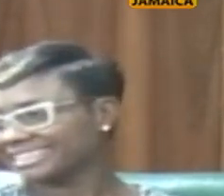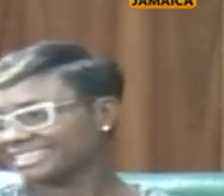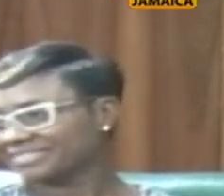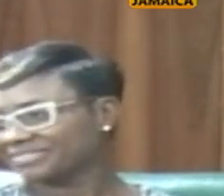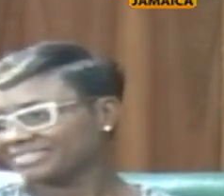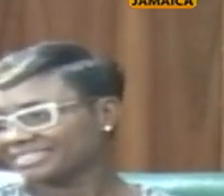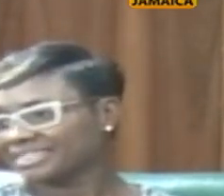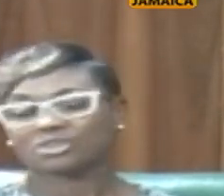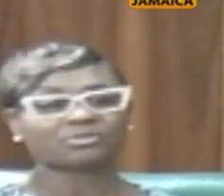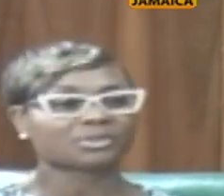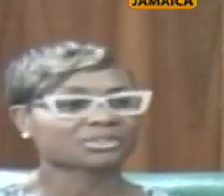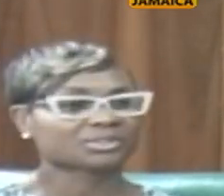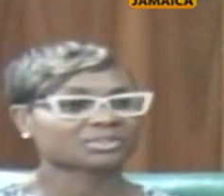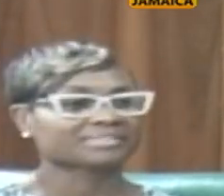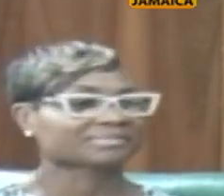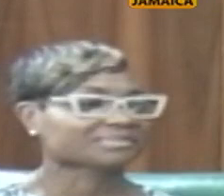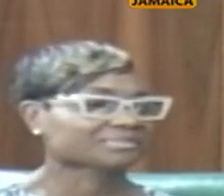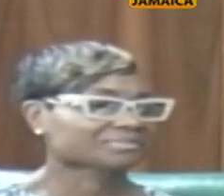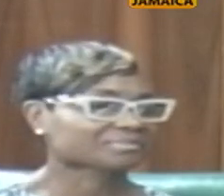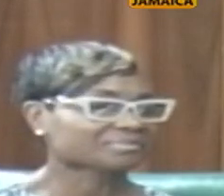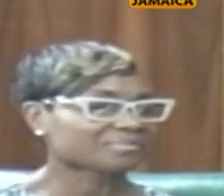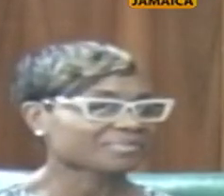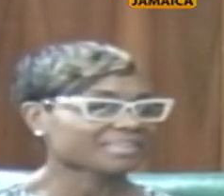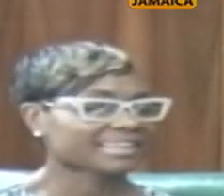increase. Mr.